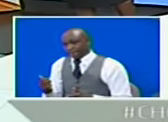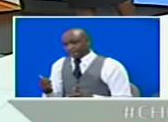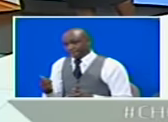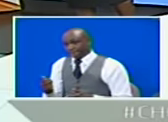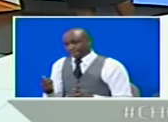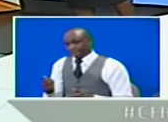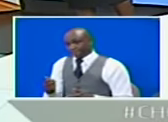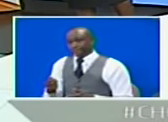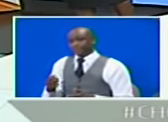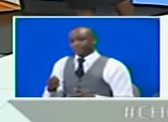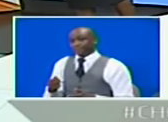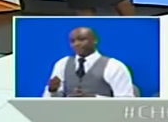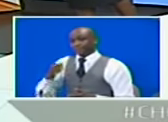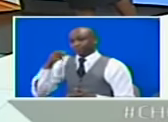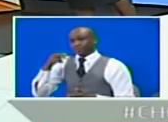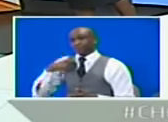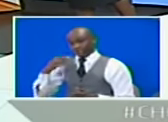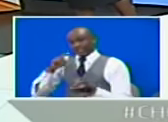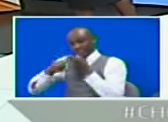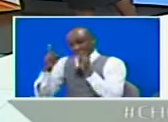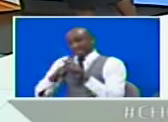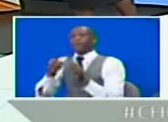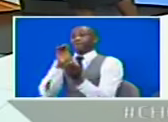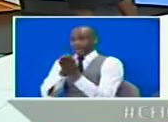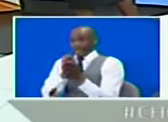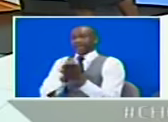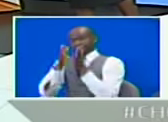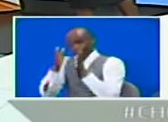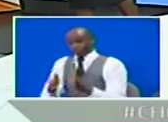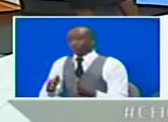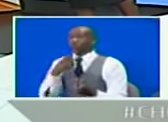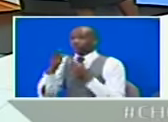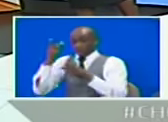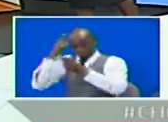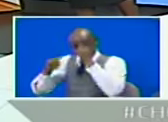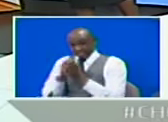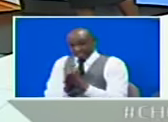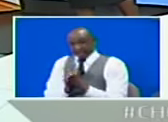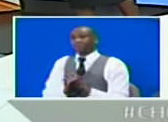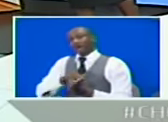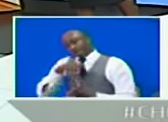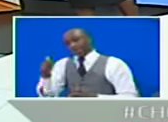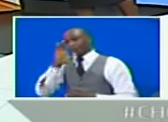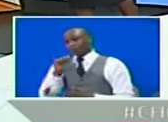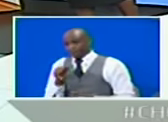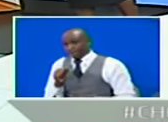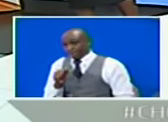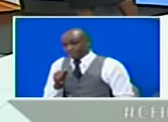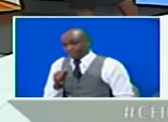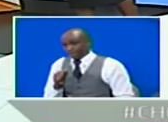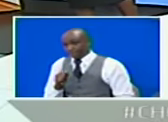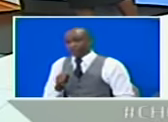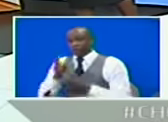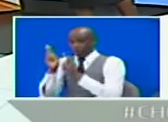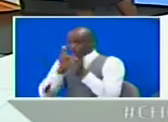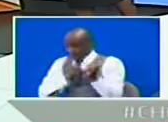Razia Khan of the Standard Chartered Bank. Yes. And we spoke to our Professor Morten Javan from